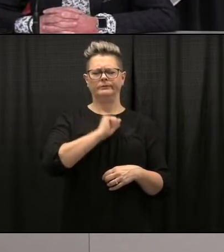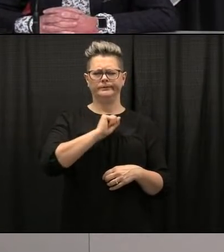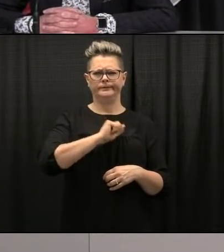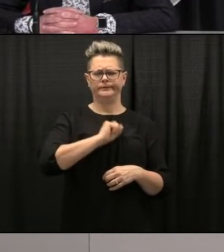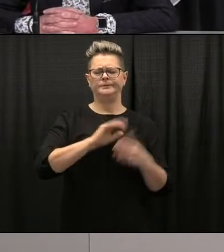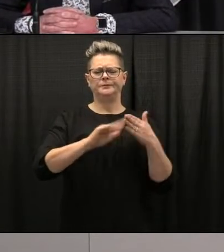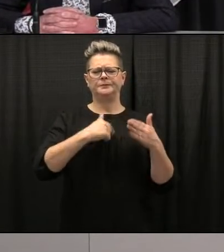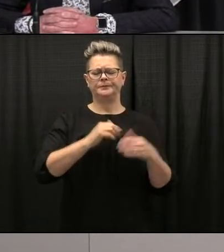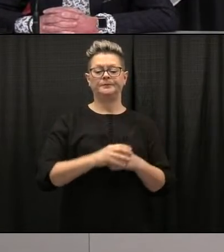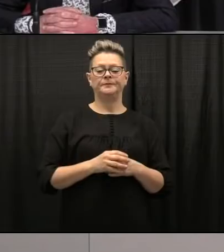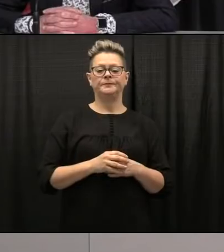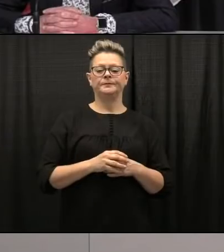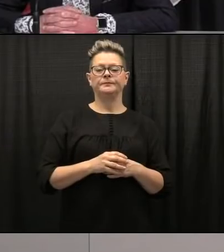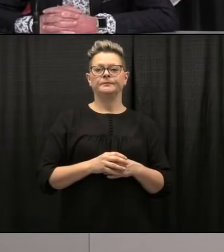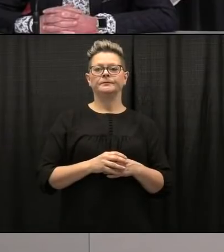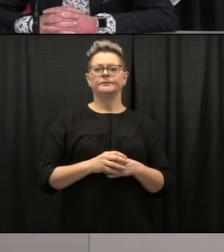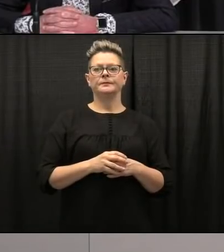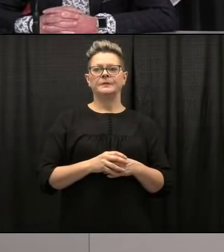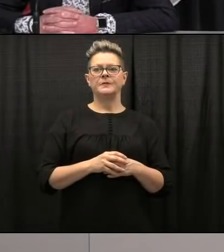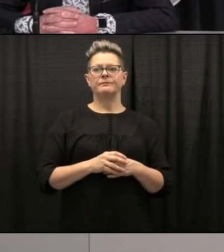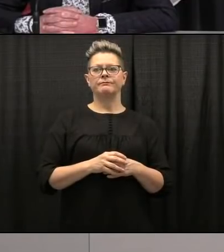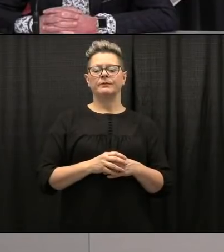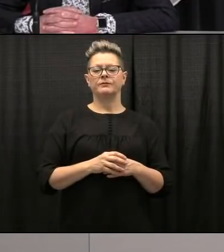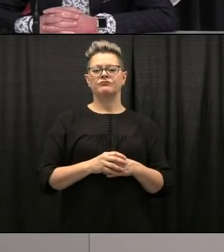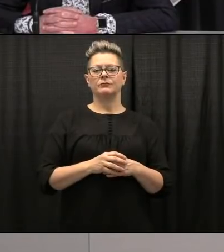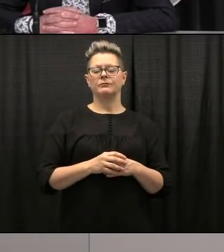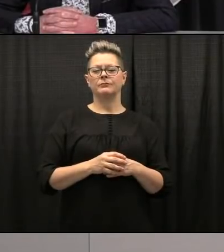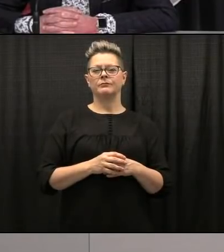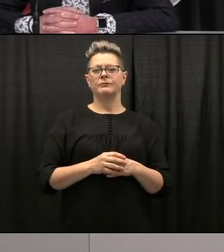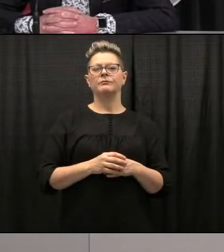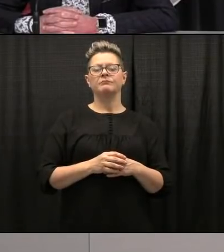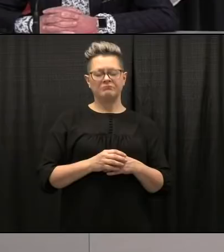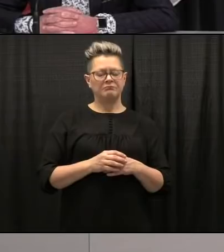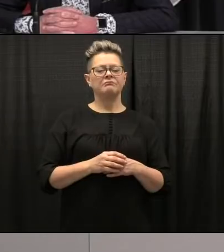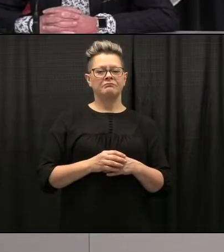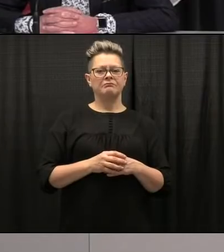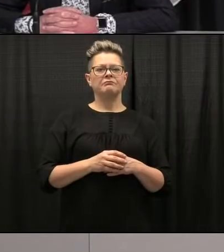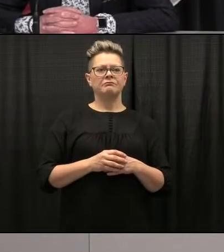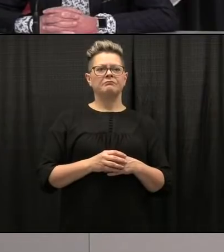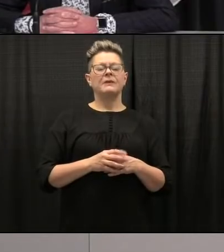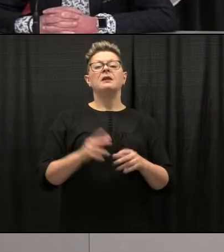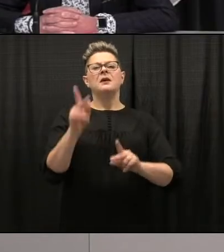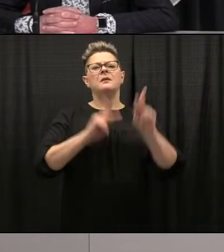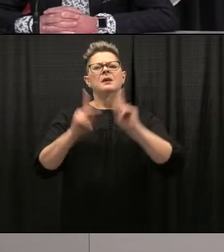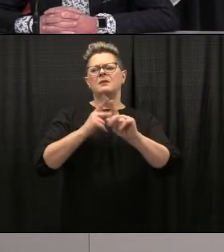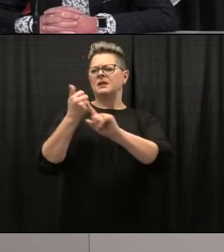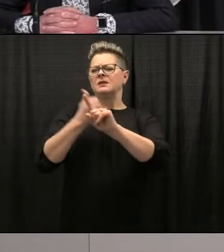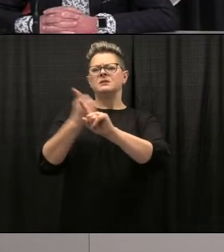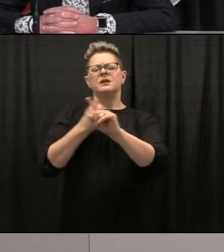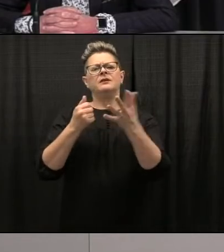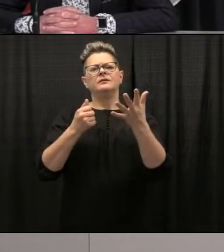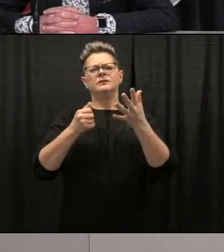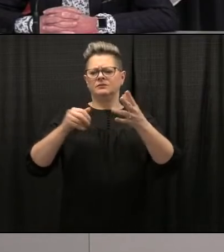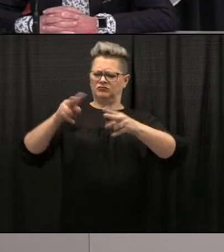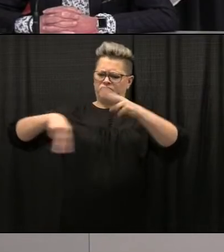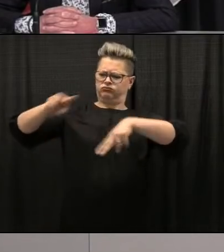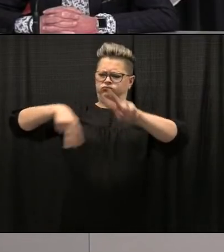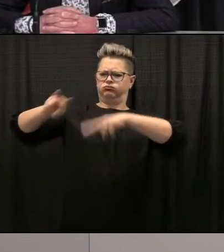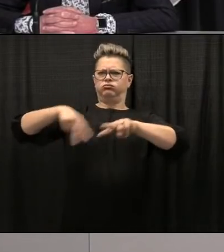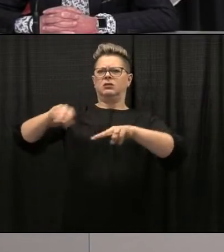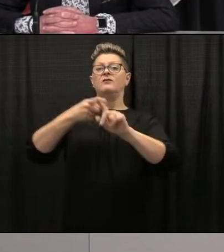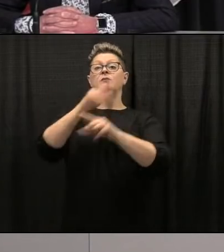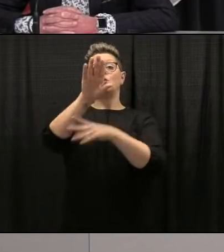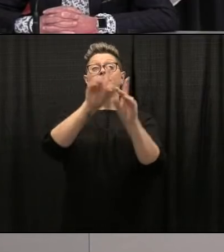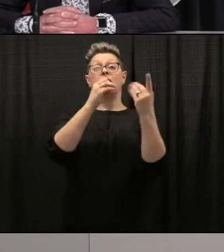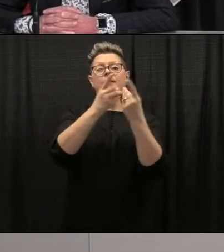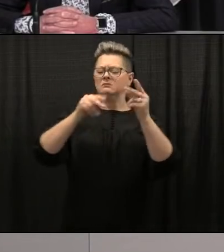pardon me. It's all kind of unfolding on us as we go forward. The people who are looking at this on behalf of your department, I'd be